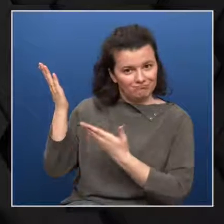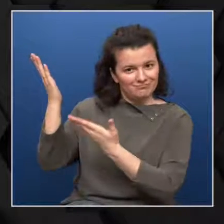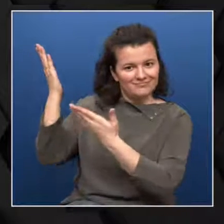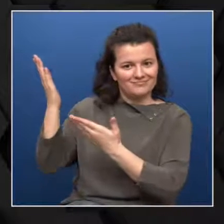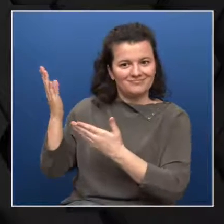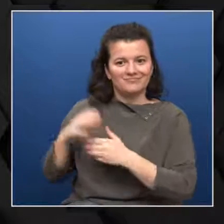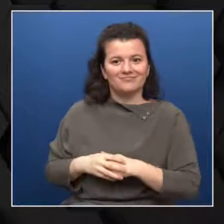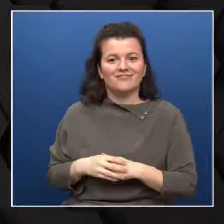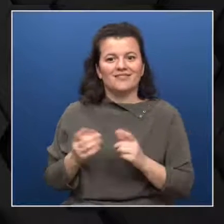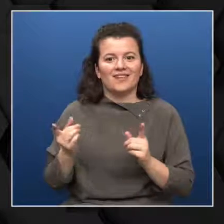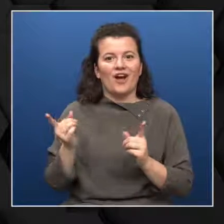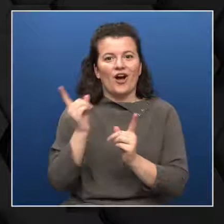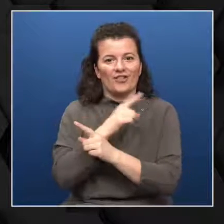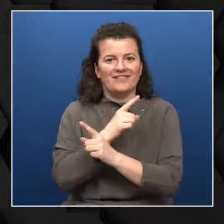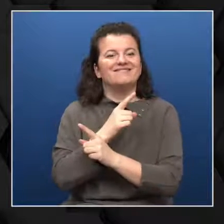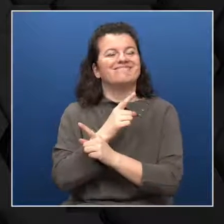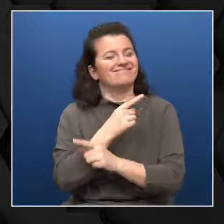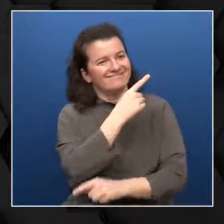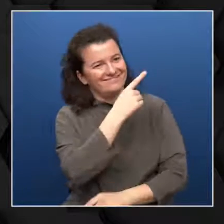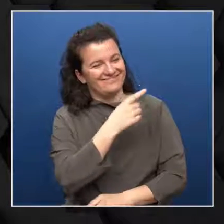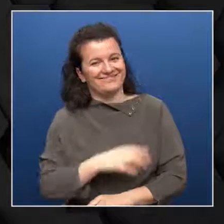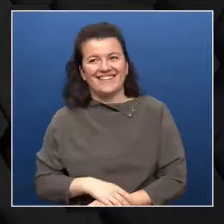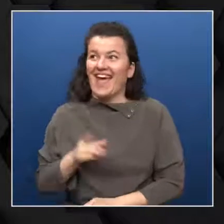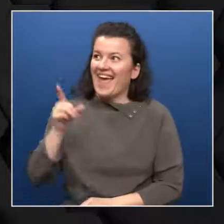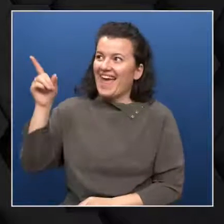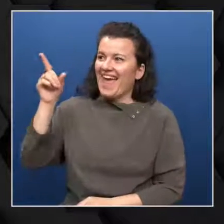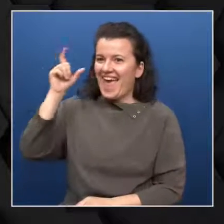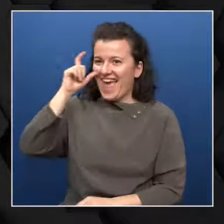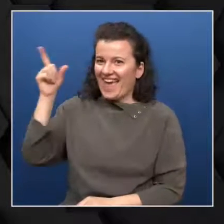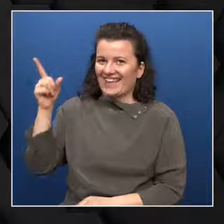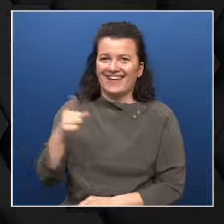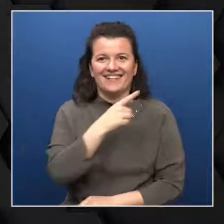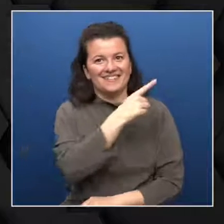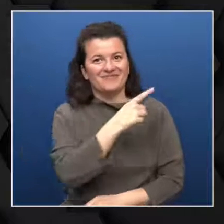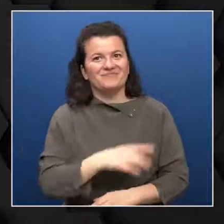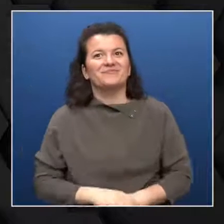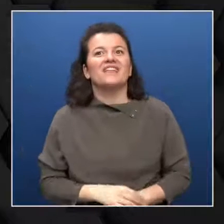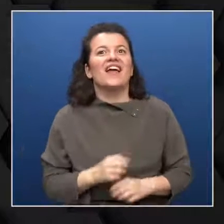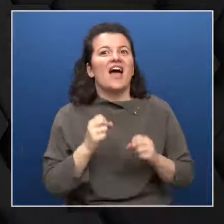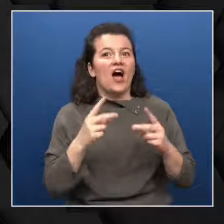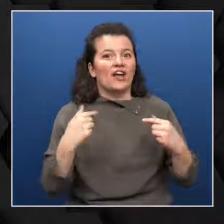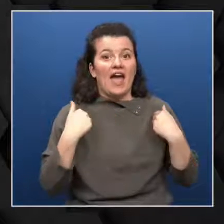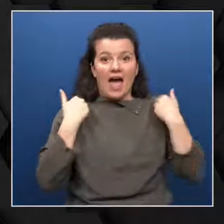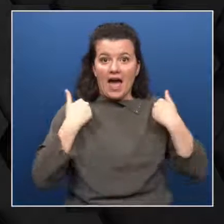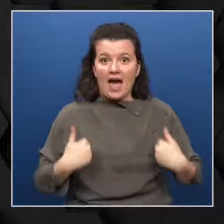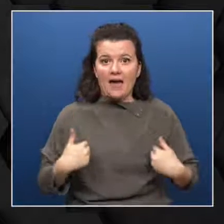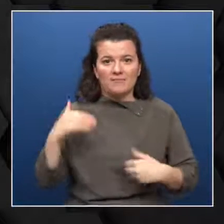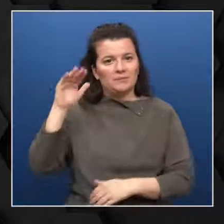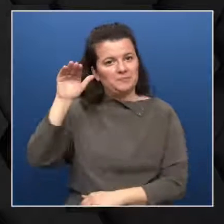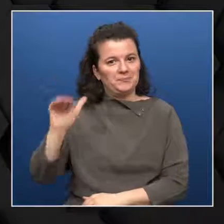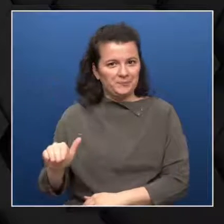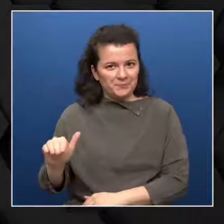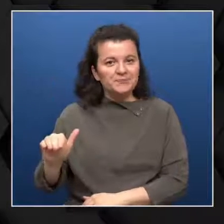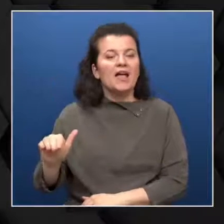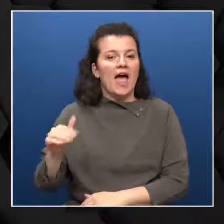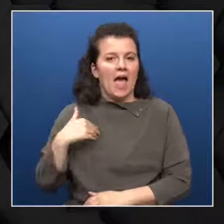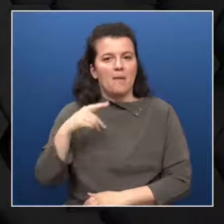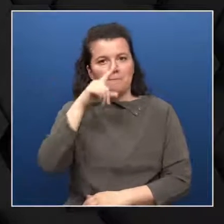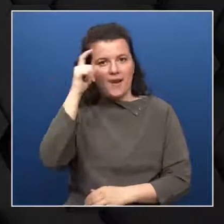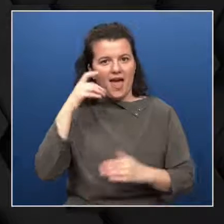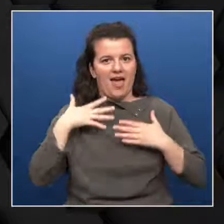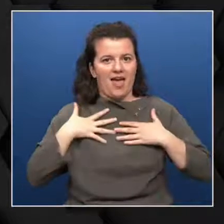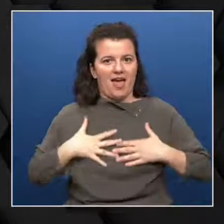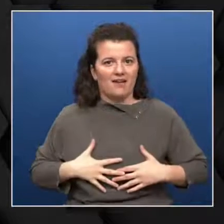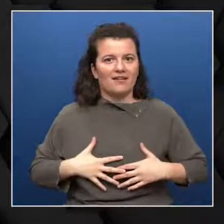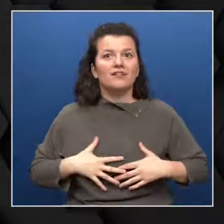Hi everyone. My name is Rory. I'm 4'1". I'm wearing a black shirt, brown hair with glasses.